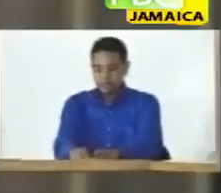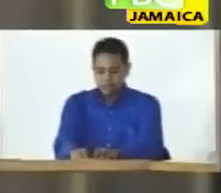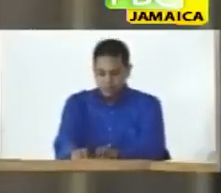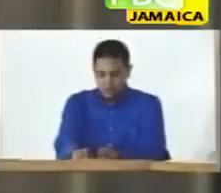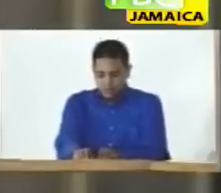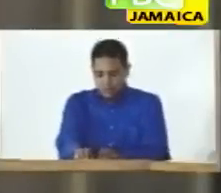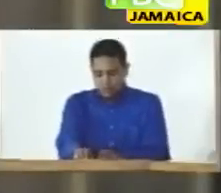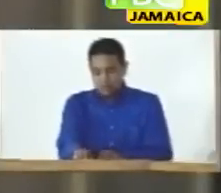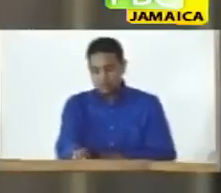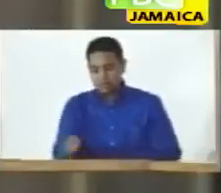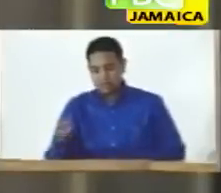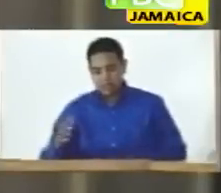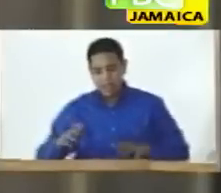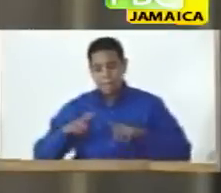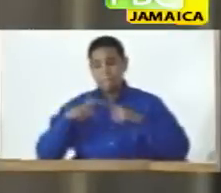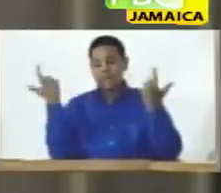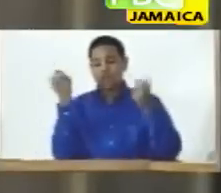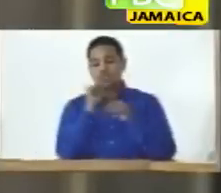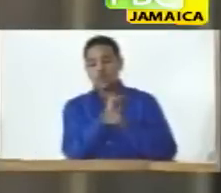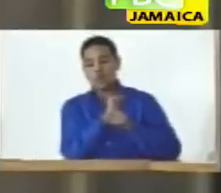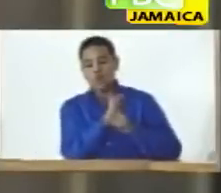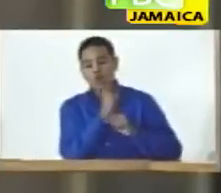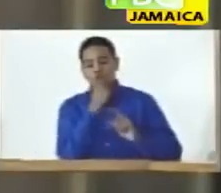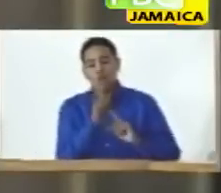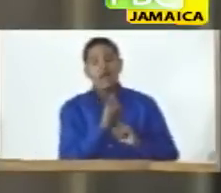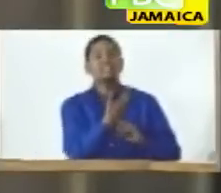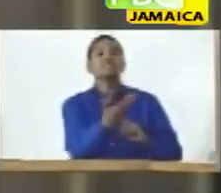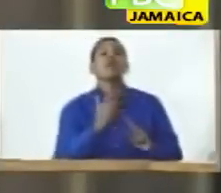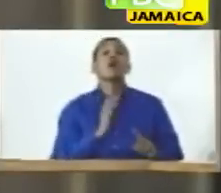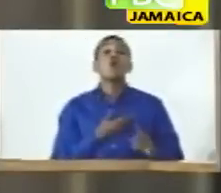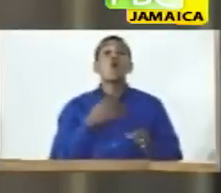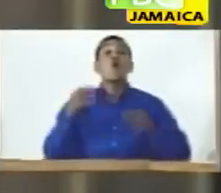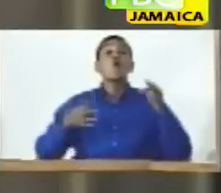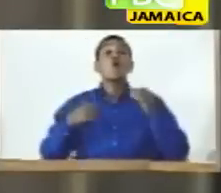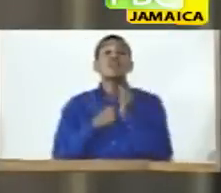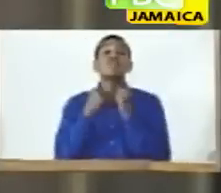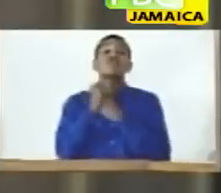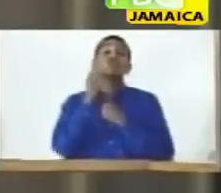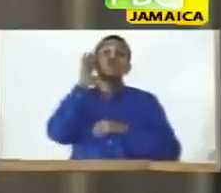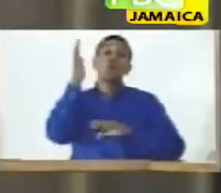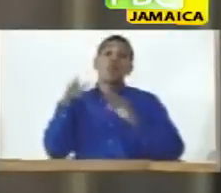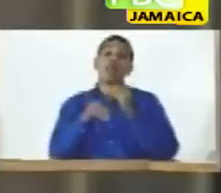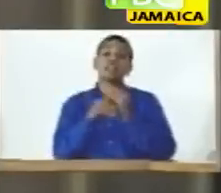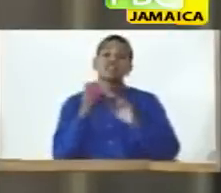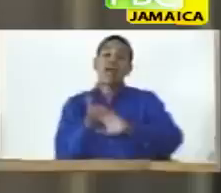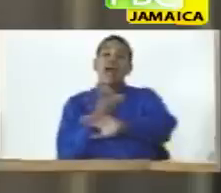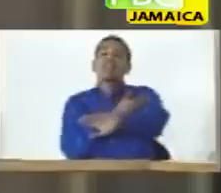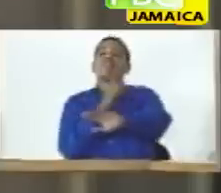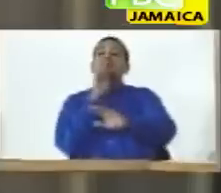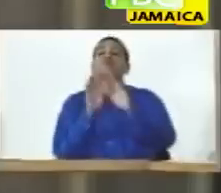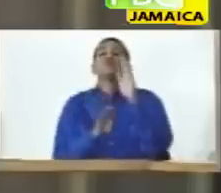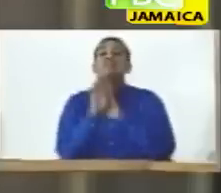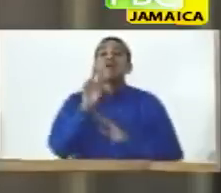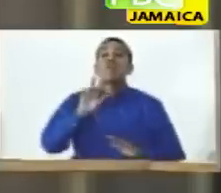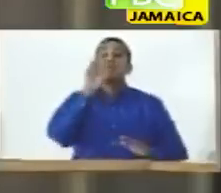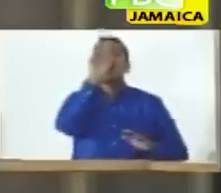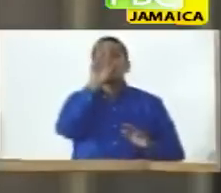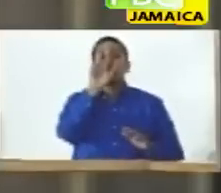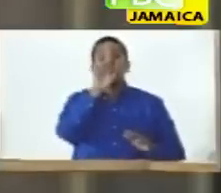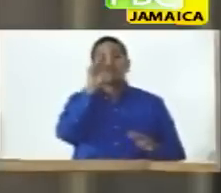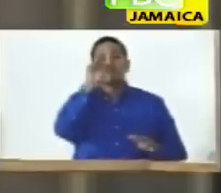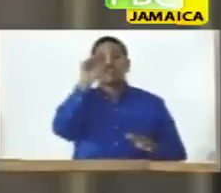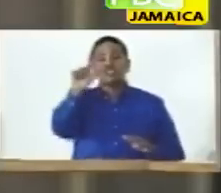Major works to expand our court infrastructure will also be advanced to develop 3 regional